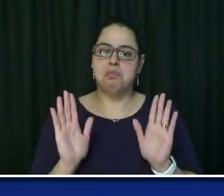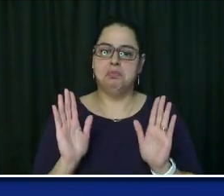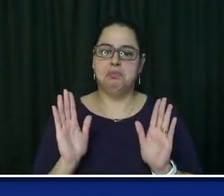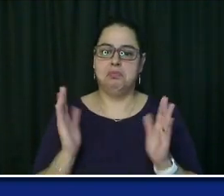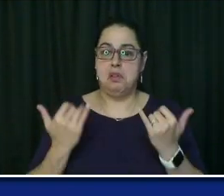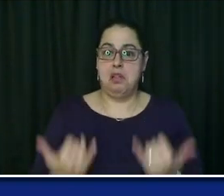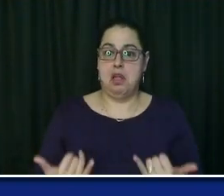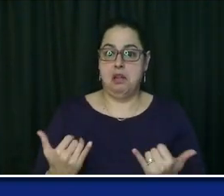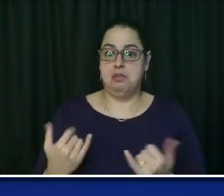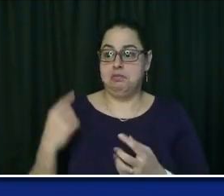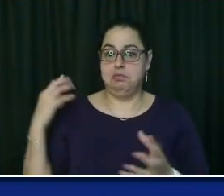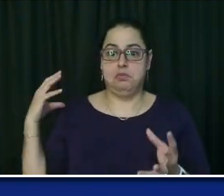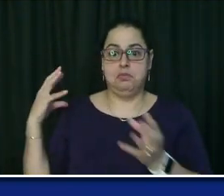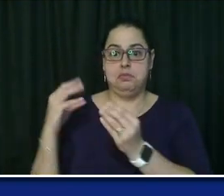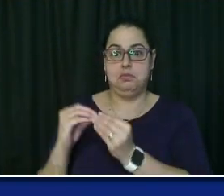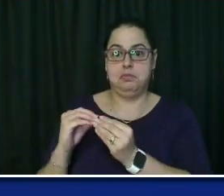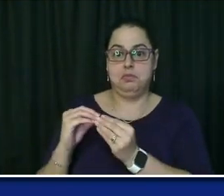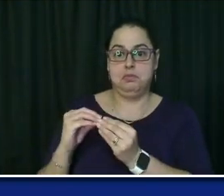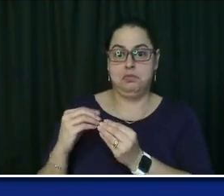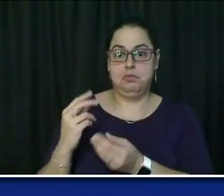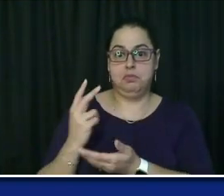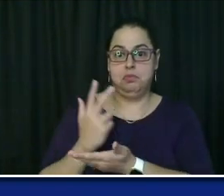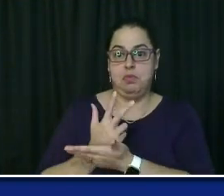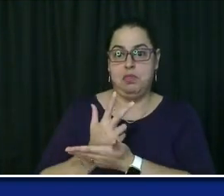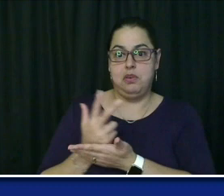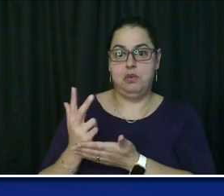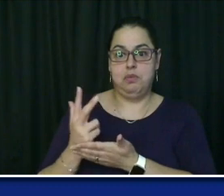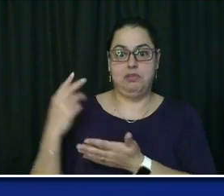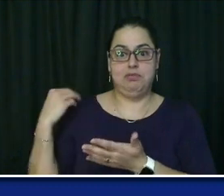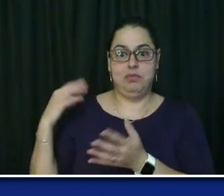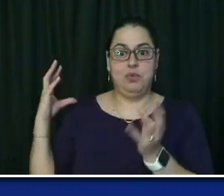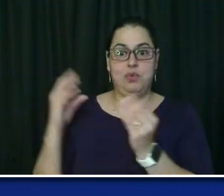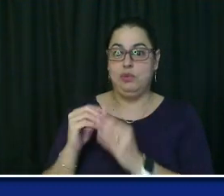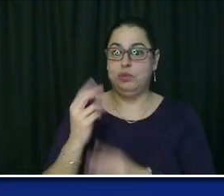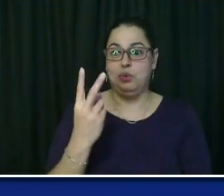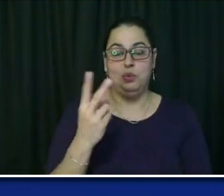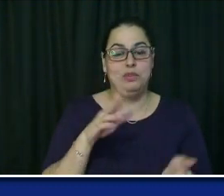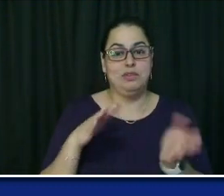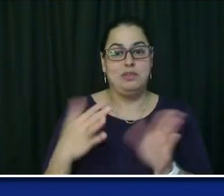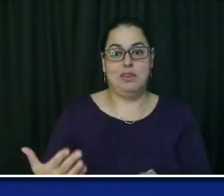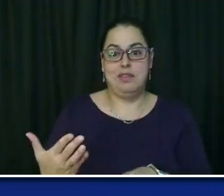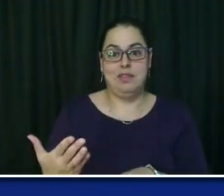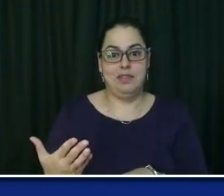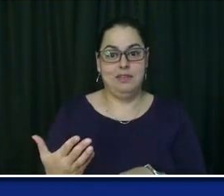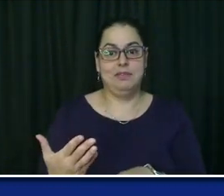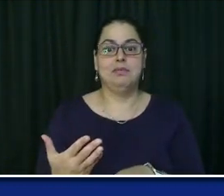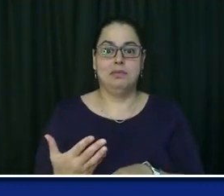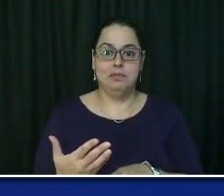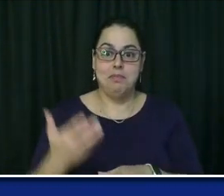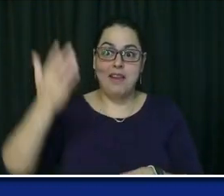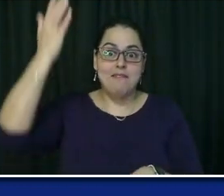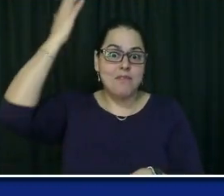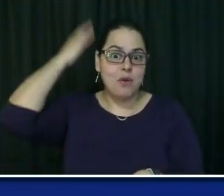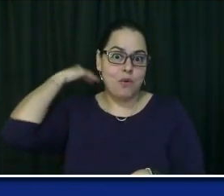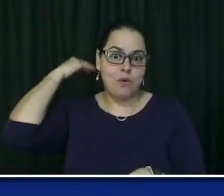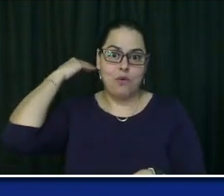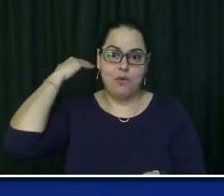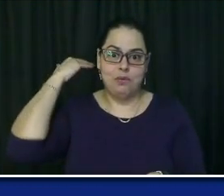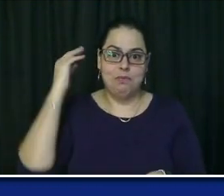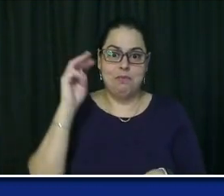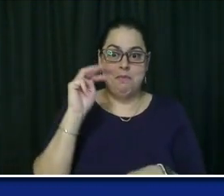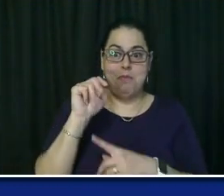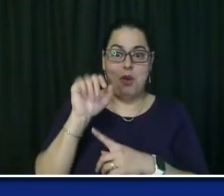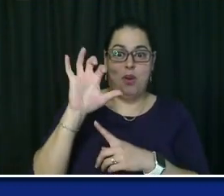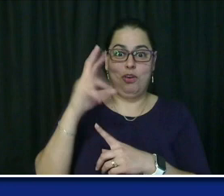last 3 weeks. Now, this is in a county where at one point in time we had 35 deaths in a night, 40 deaths the next night.